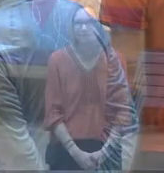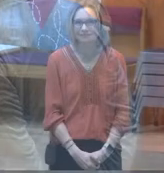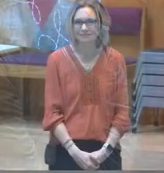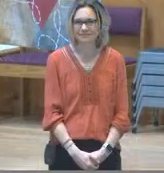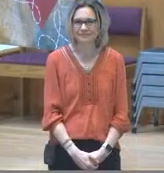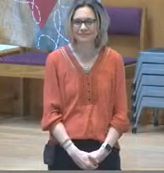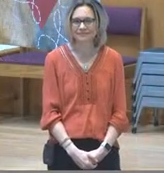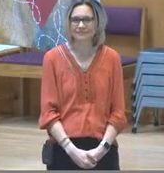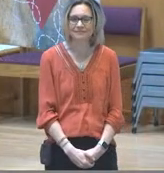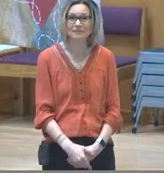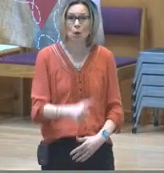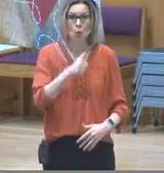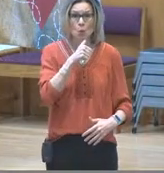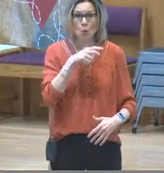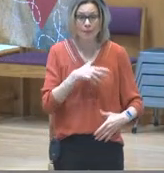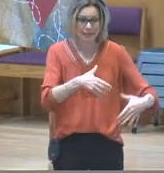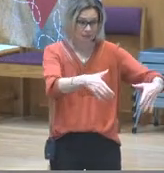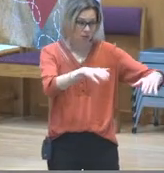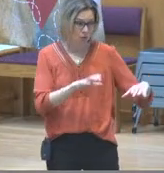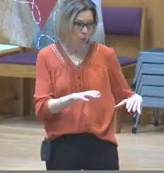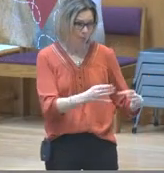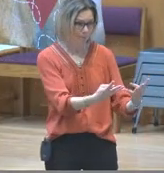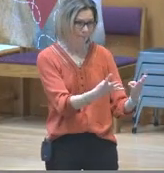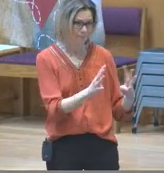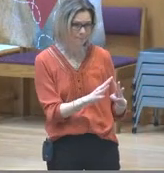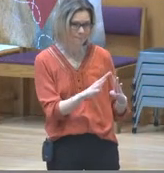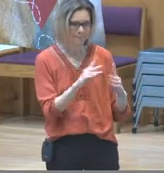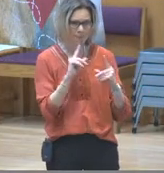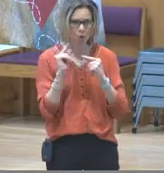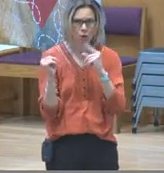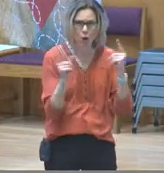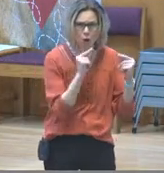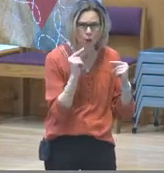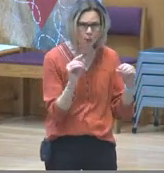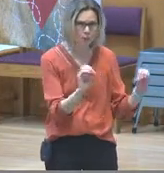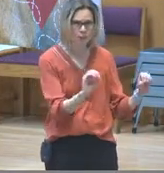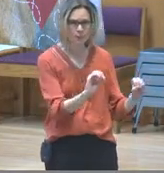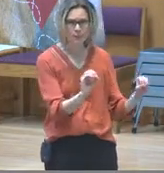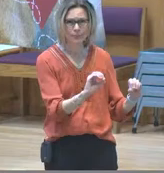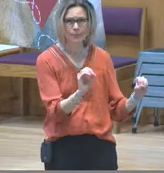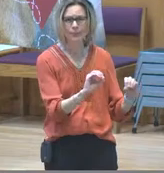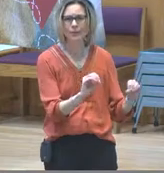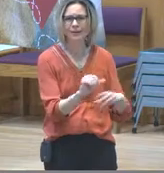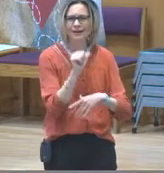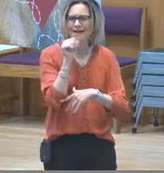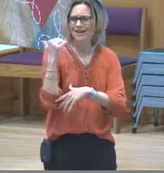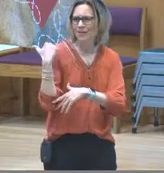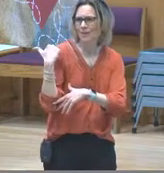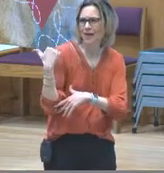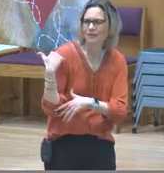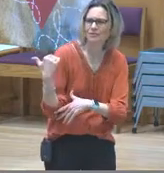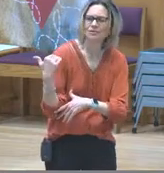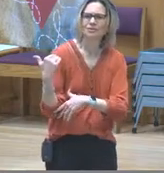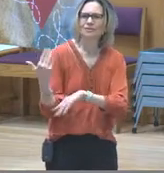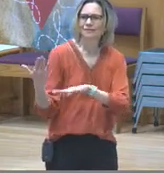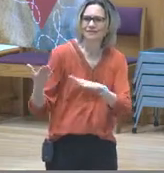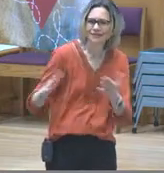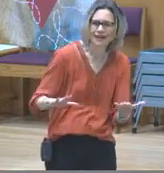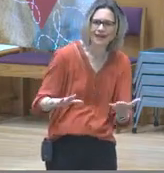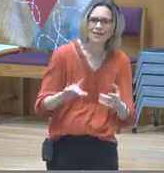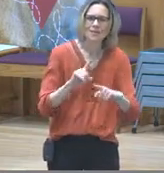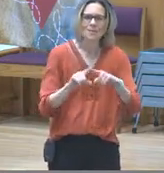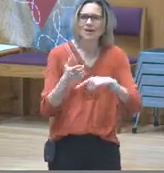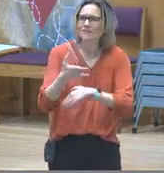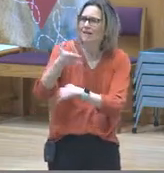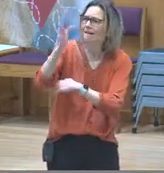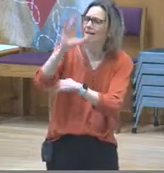The women at the tomb heard, he is not here. This is not a reminder of death, but of